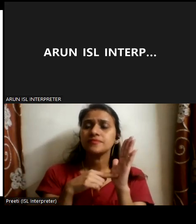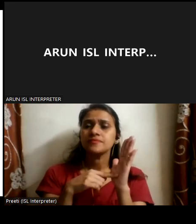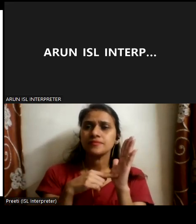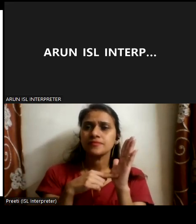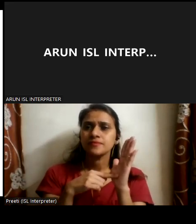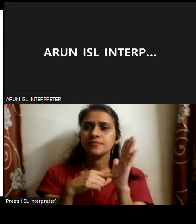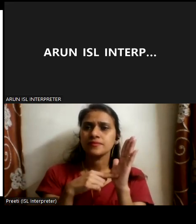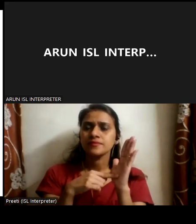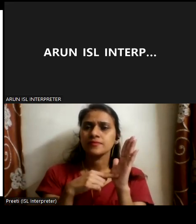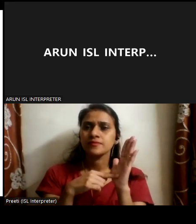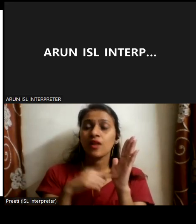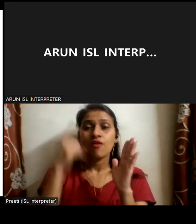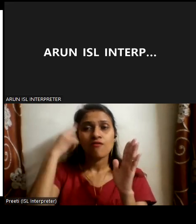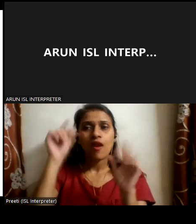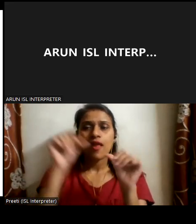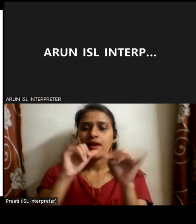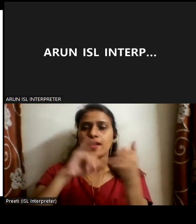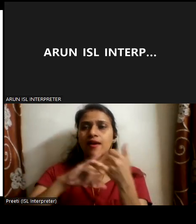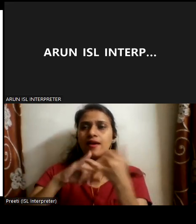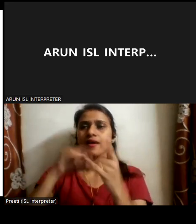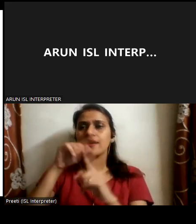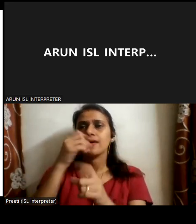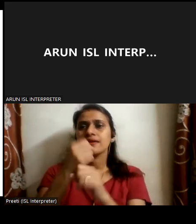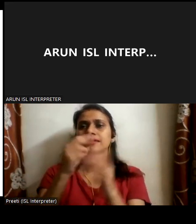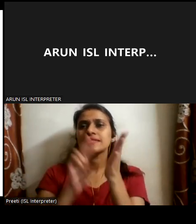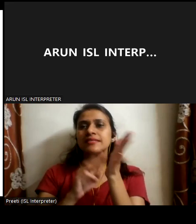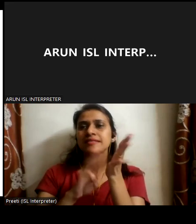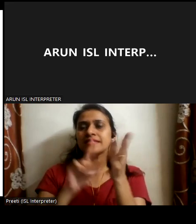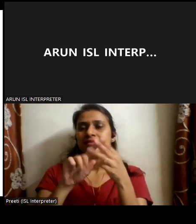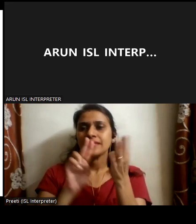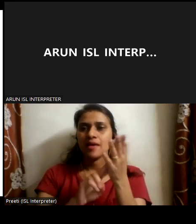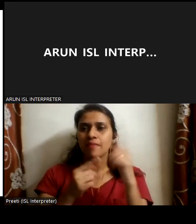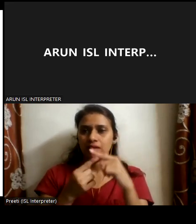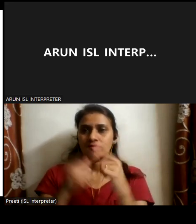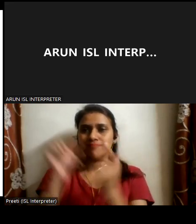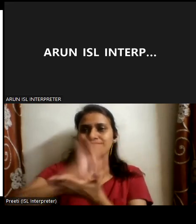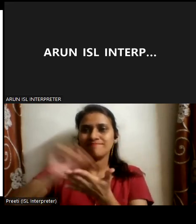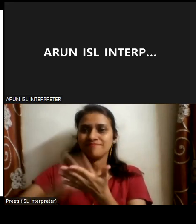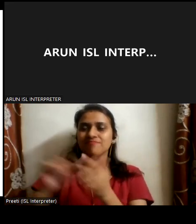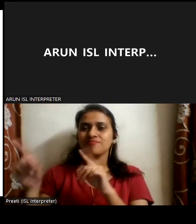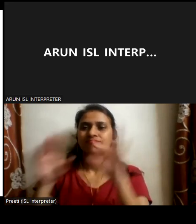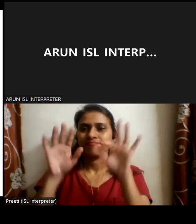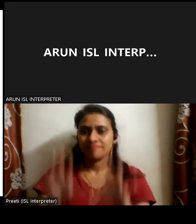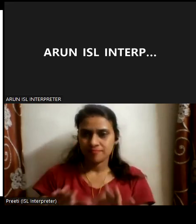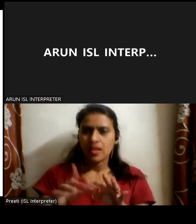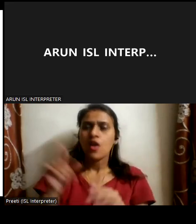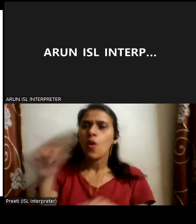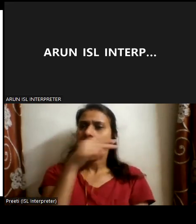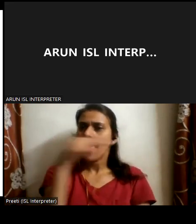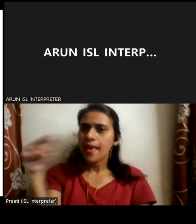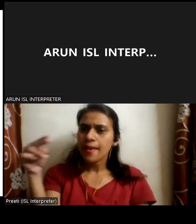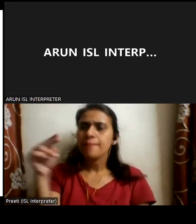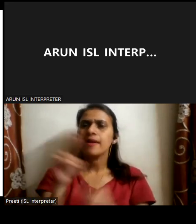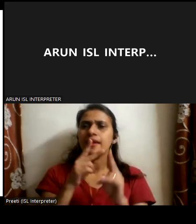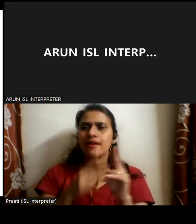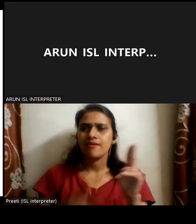which will be for your assignments. So I will be sharing a Google form, and you have to fill in your name and other details along with the